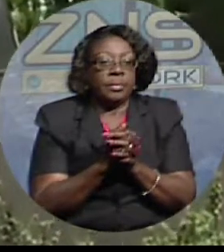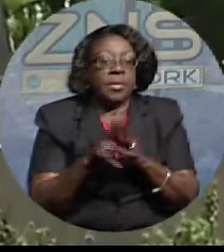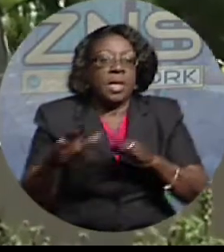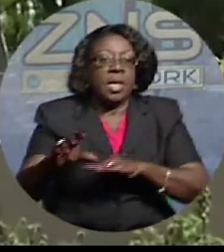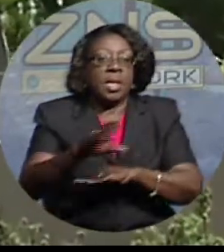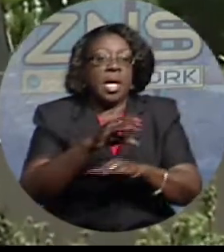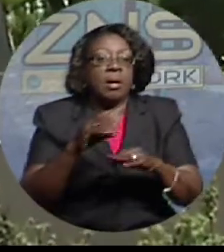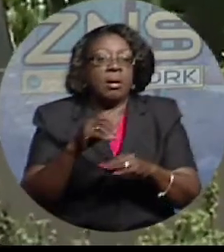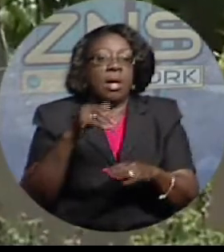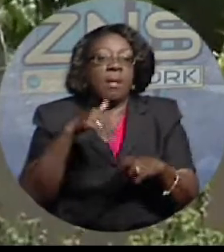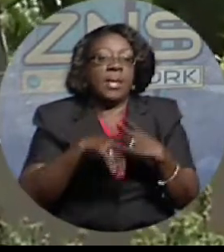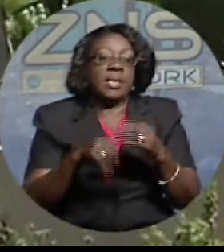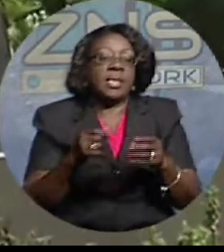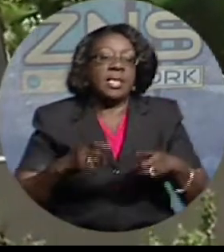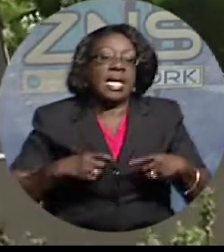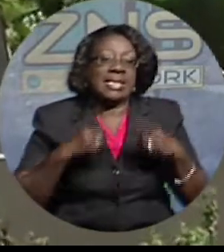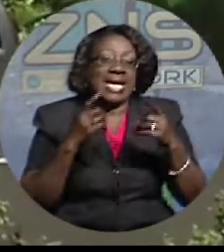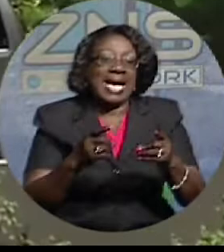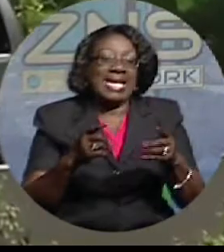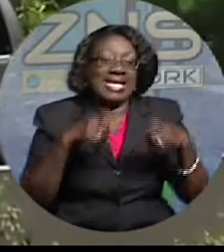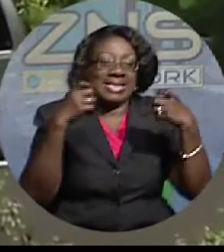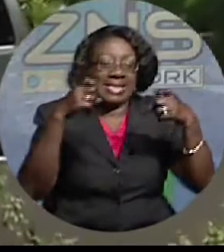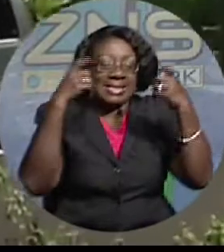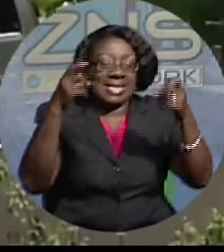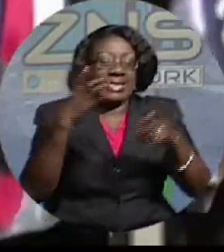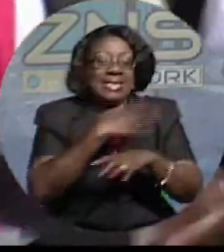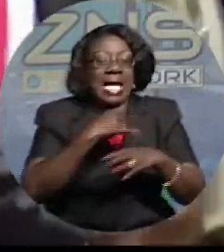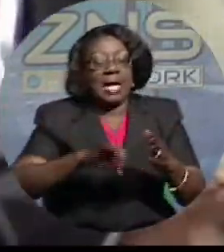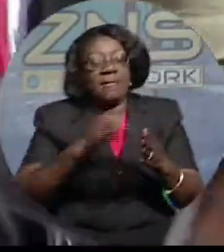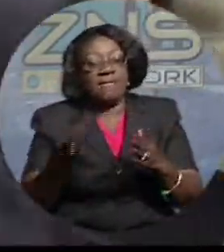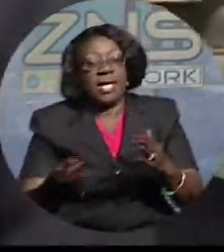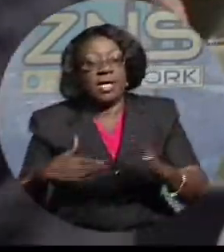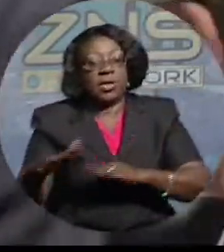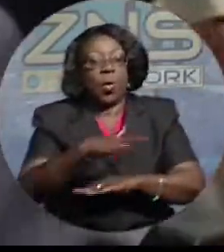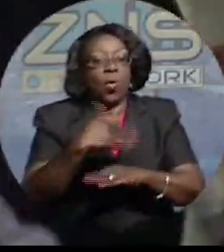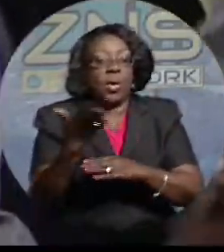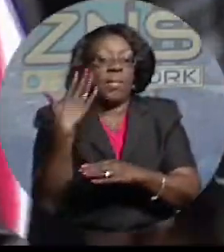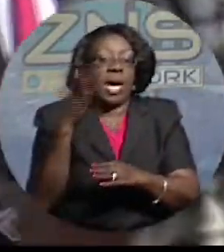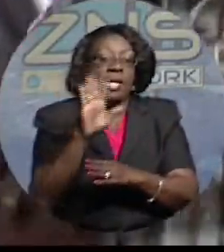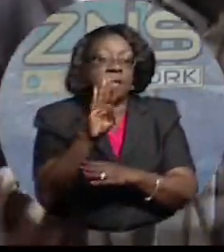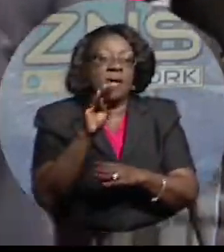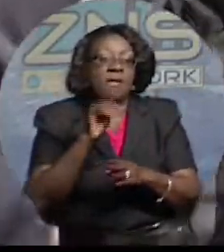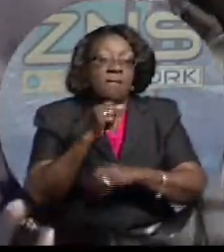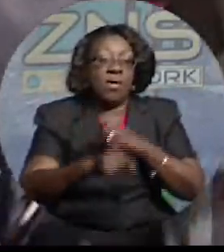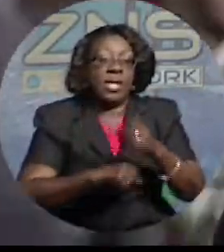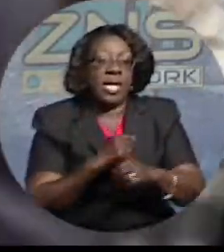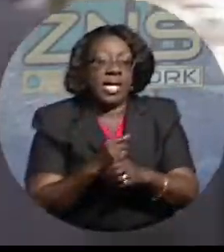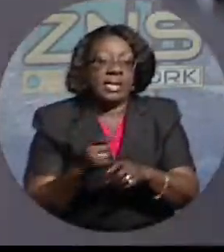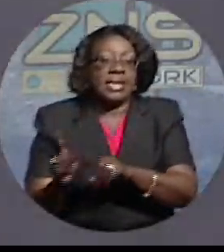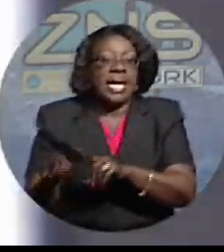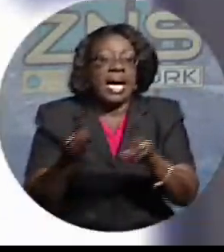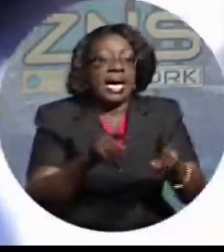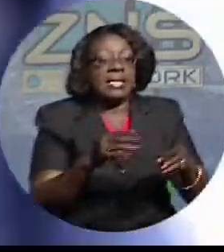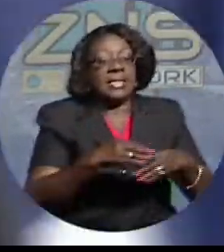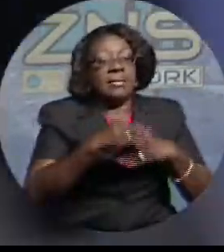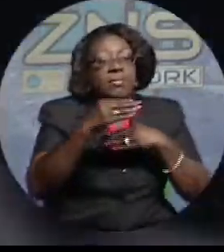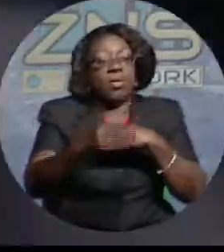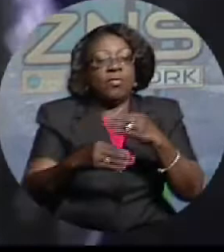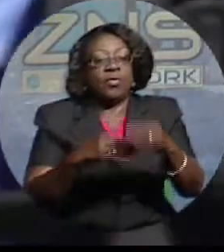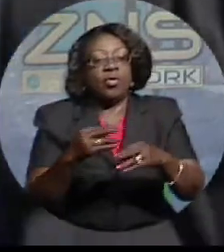CARICOM indeed has had its successes and failures over the past 40-plus years as the move to regional integration